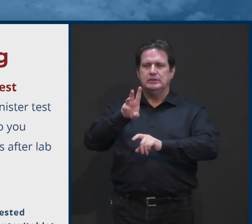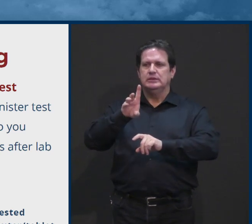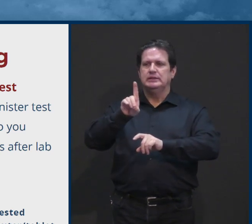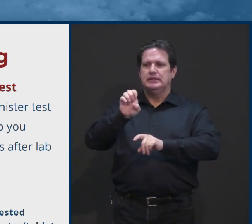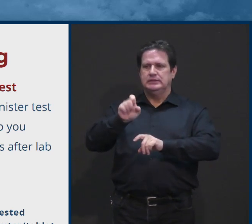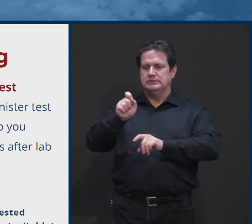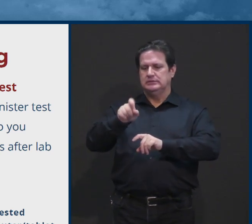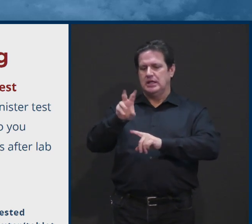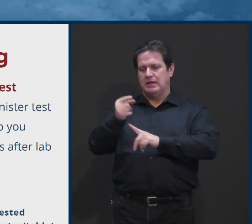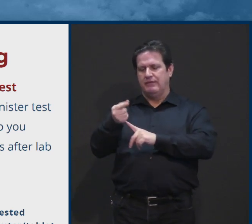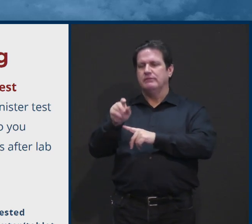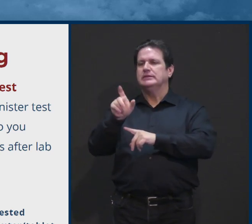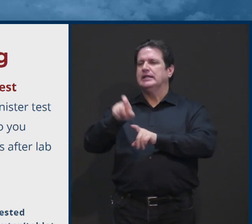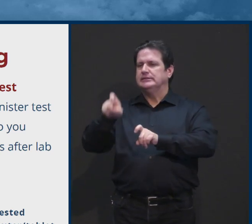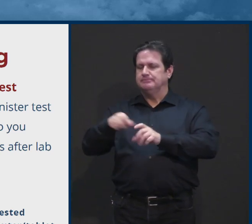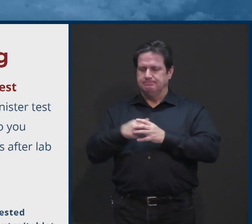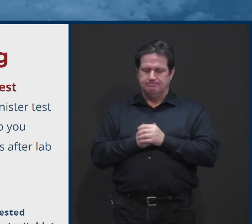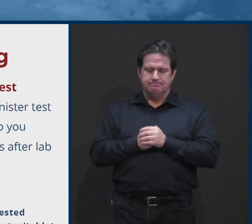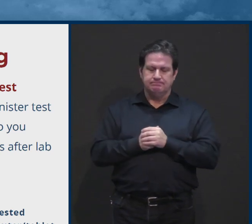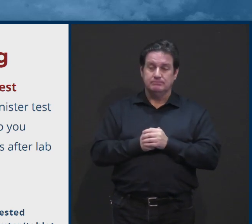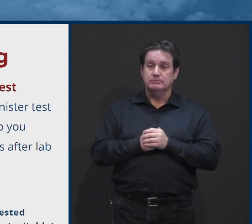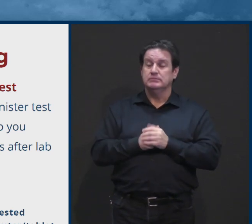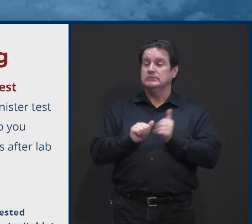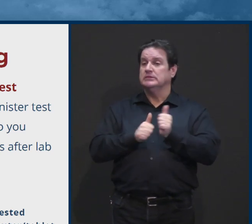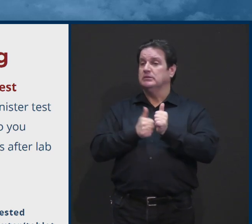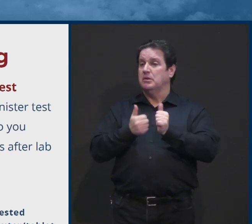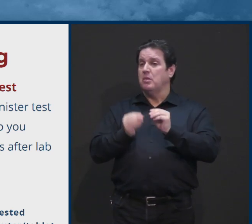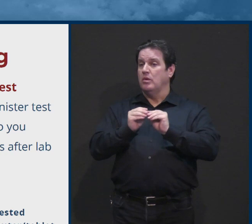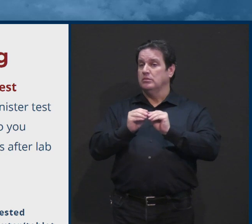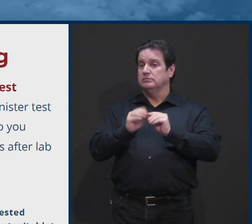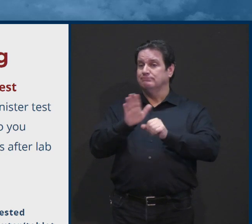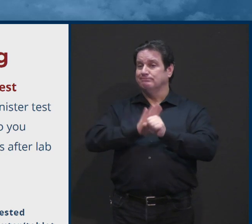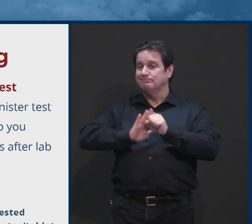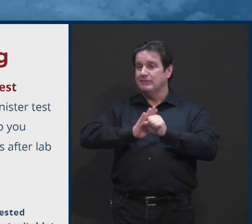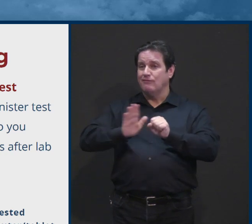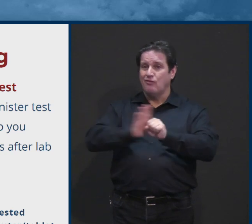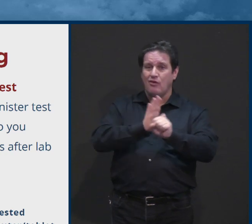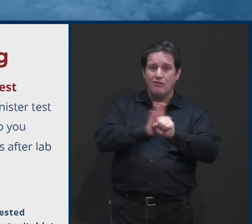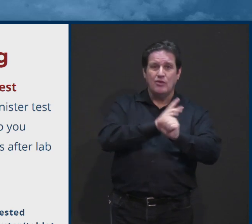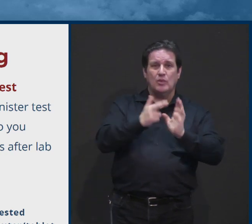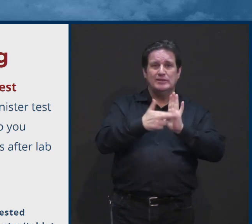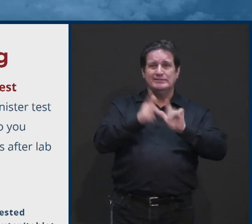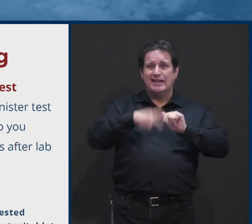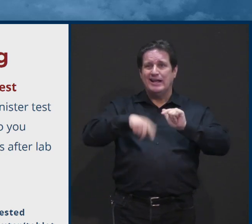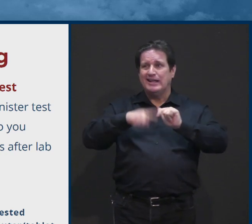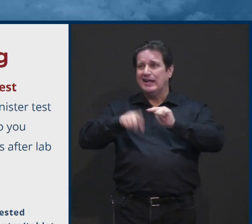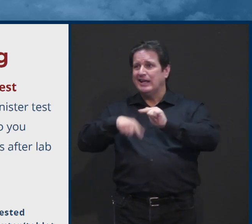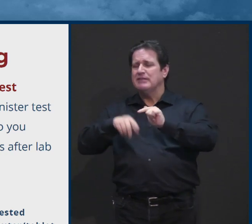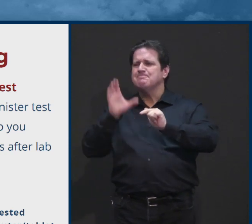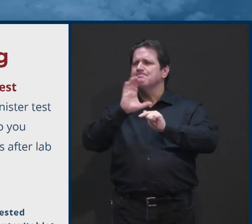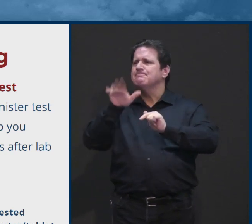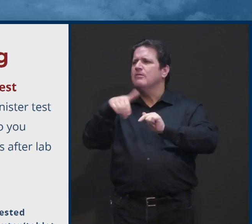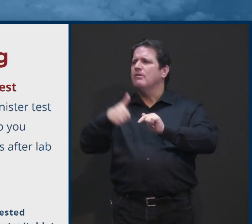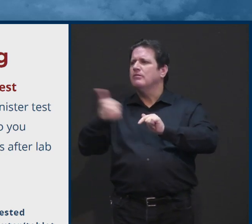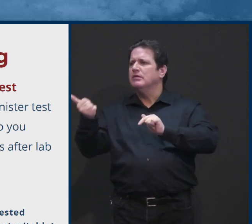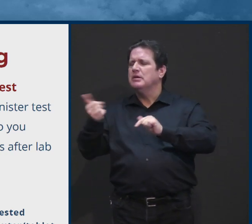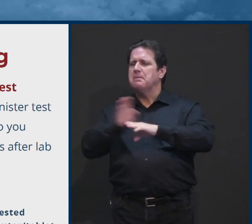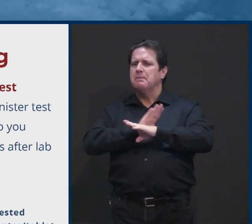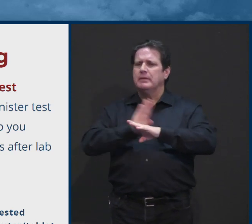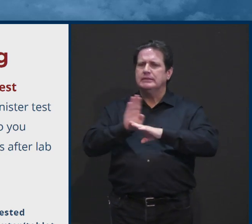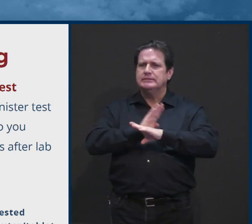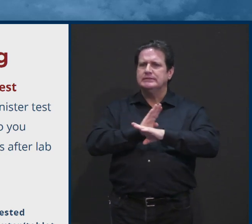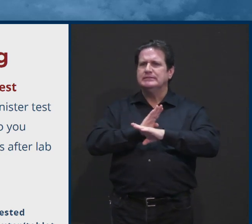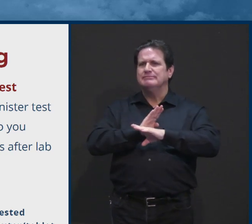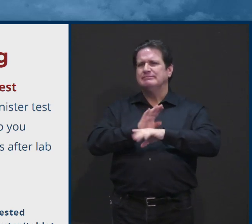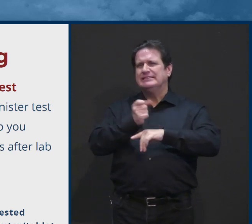de.gov/get-tested. Updating that as much as possible. There will be sites that are full and you can't register for. We do know the busy time is